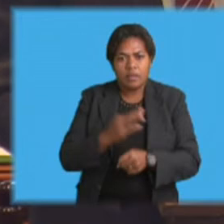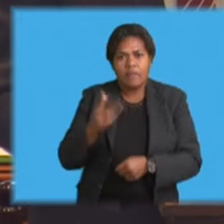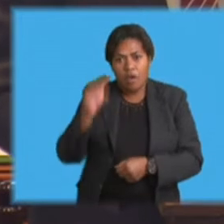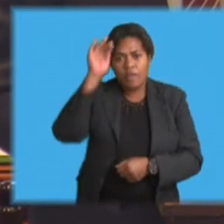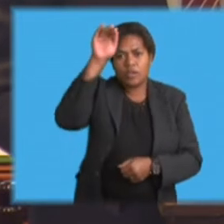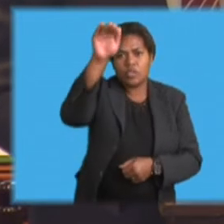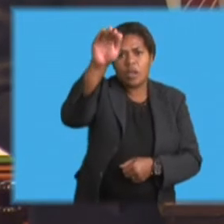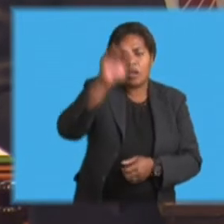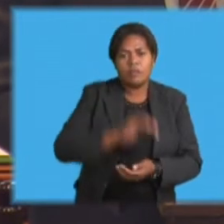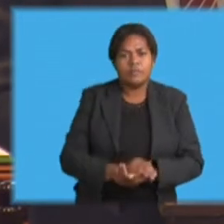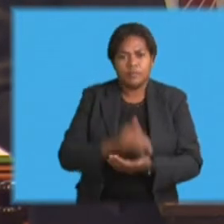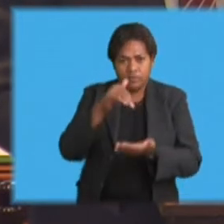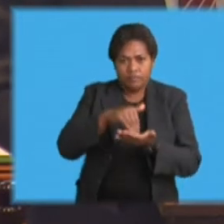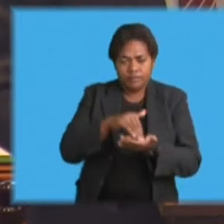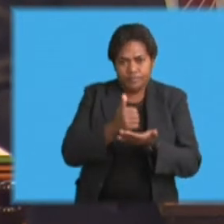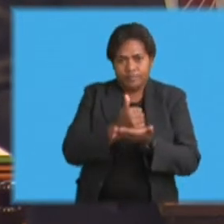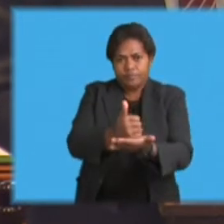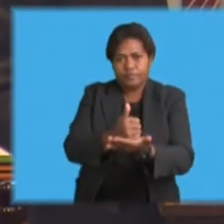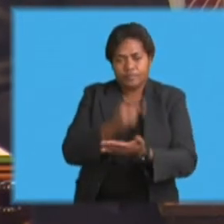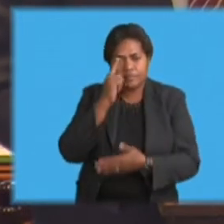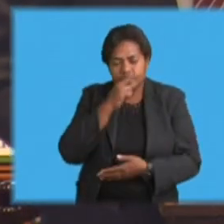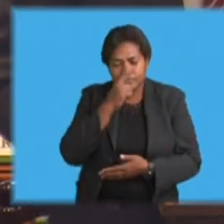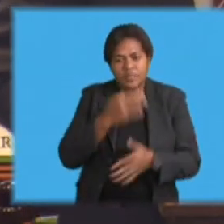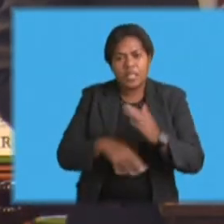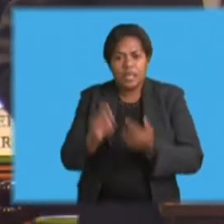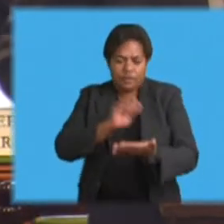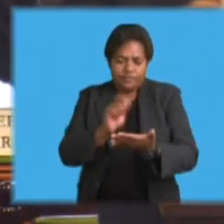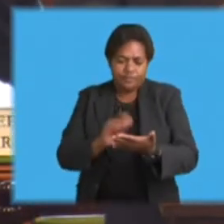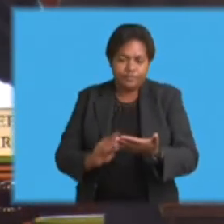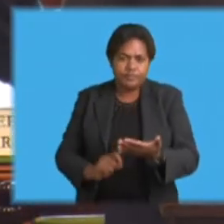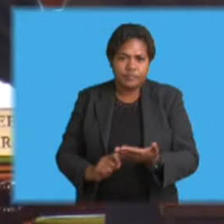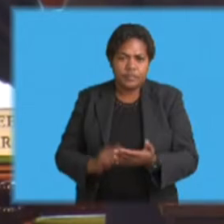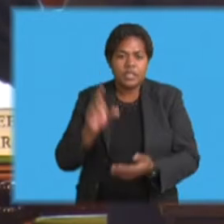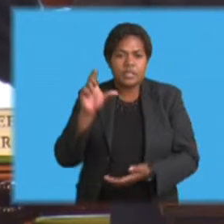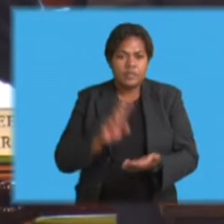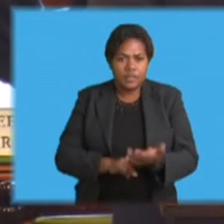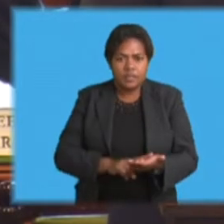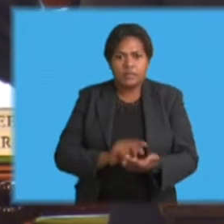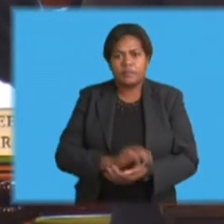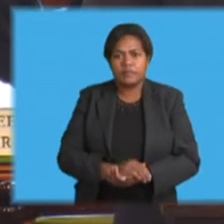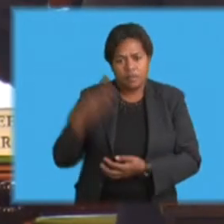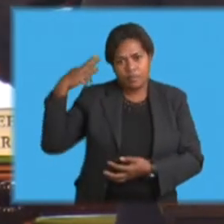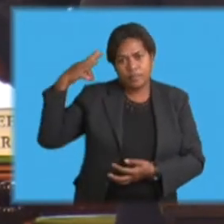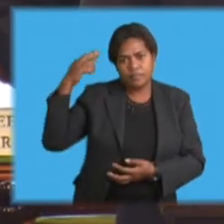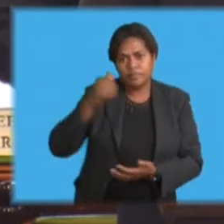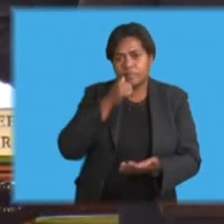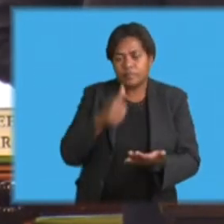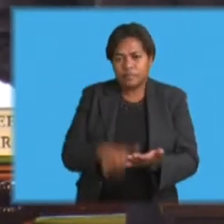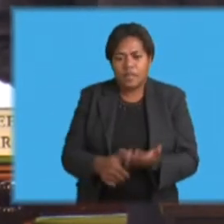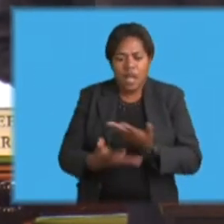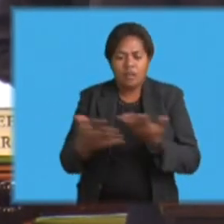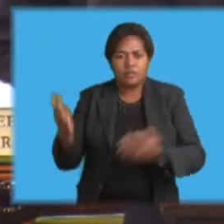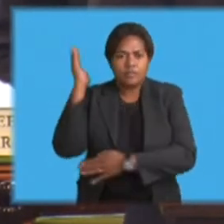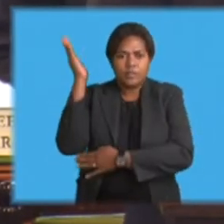The center also assists clients that visit the center in writing their curriculum vitae, their CVs, how to write application letters, how to